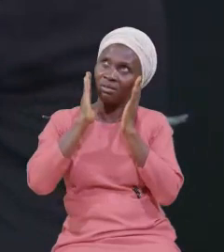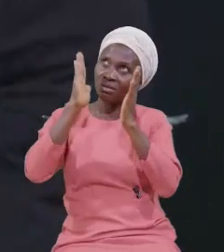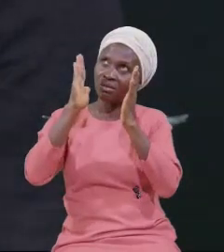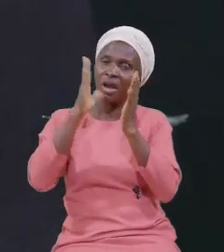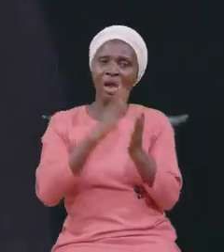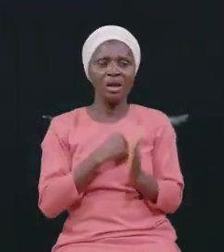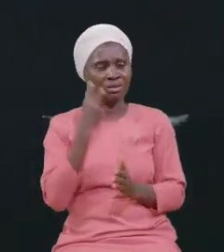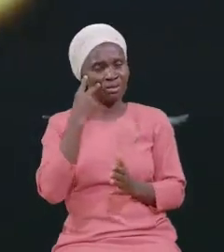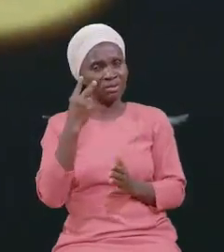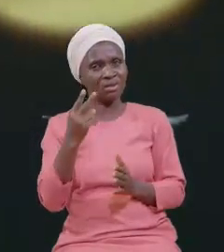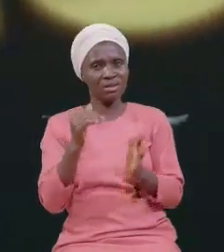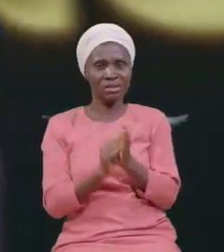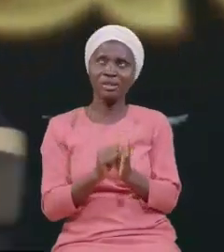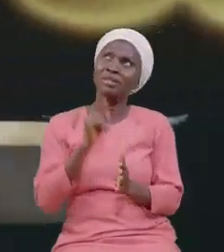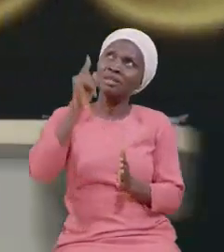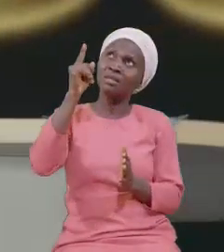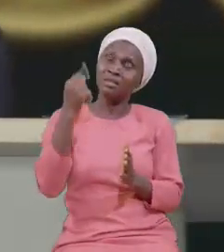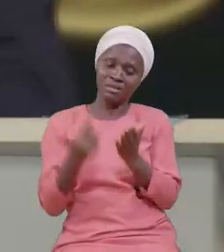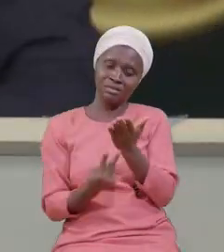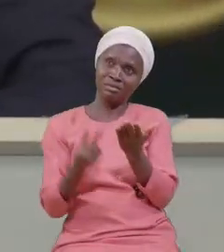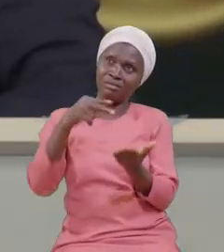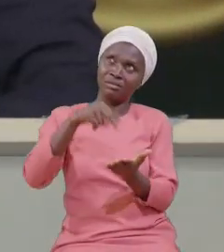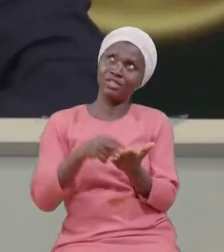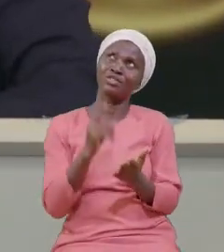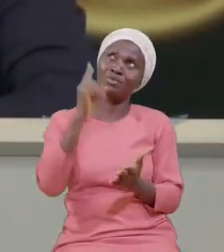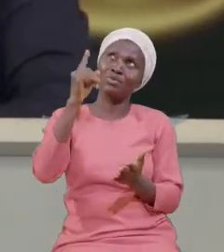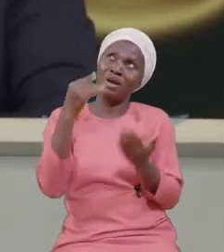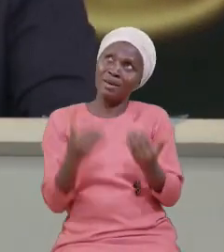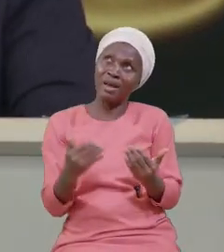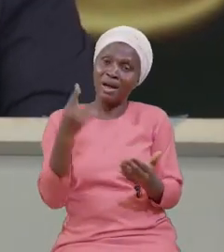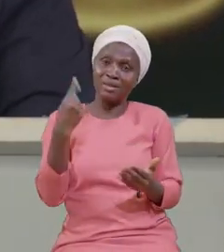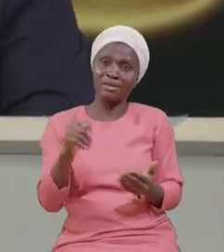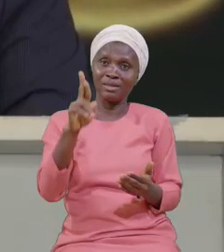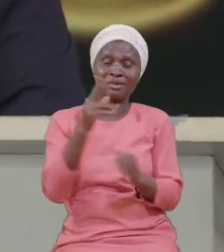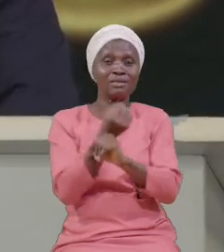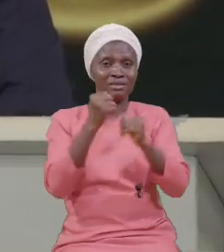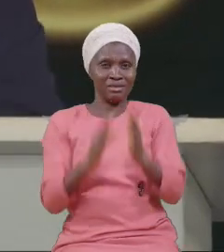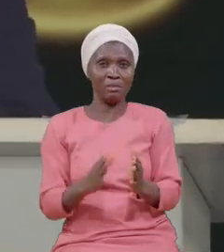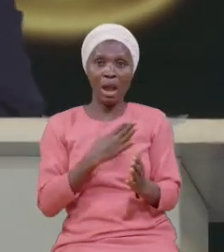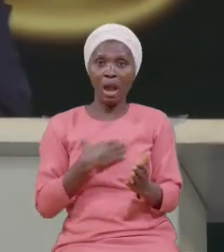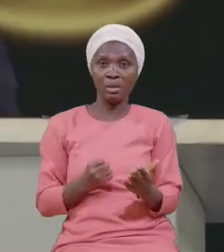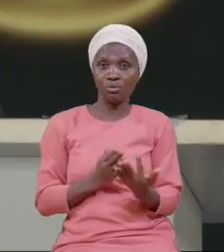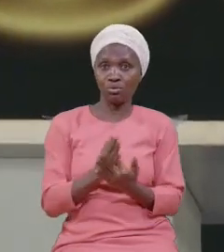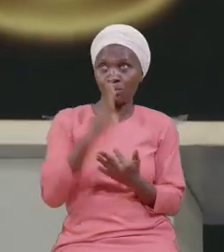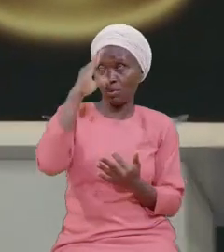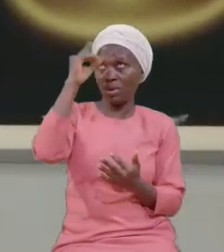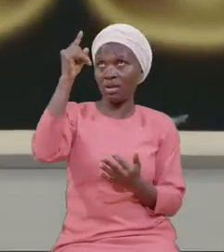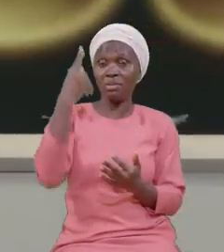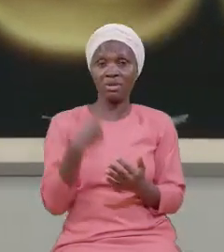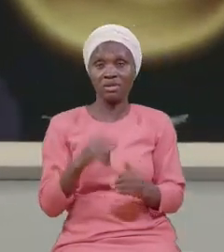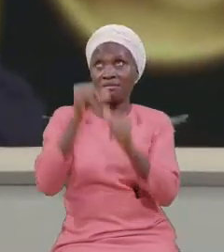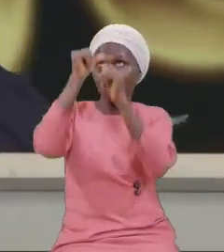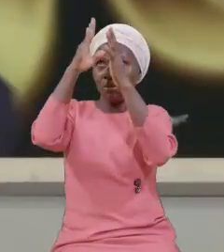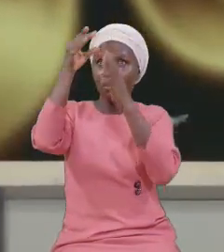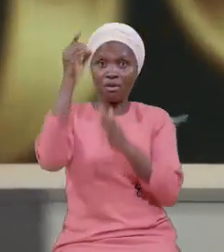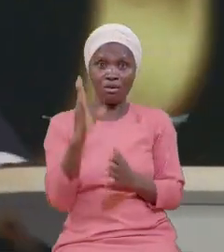the risen one, is now the Redeemer, and through him, the Father, God in heaven,